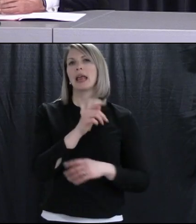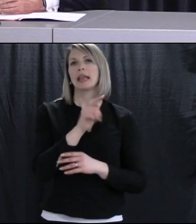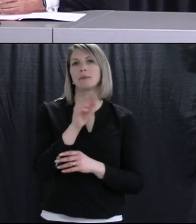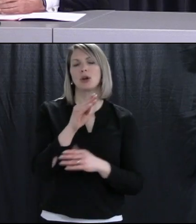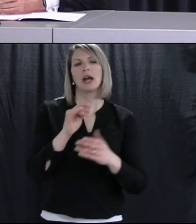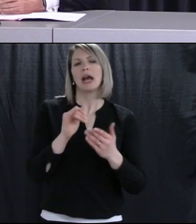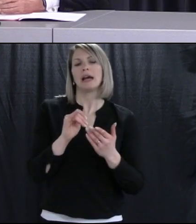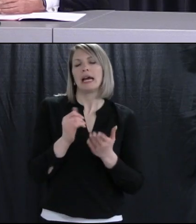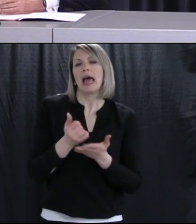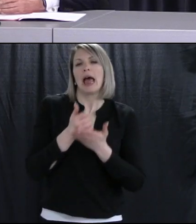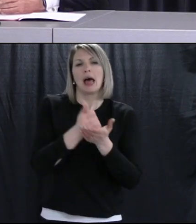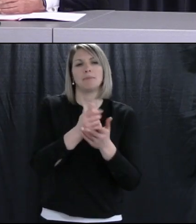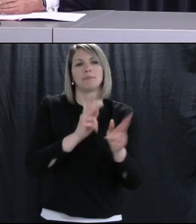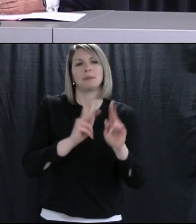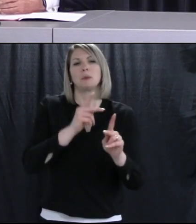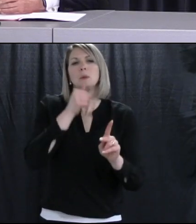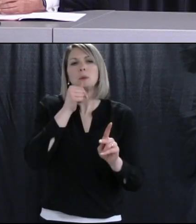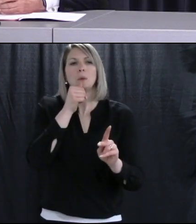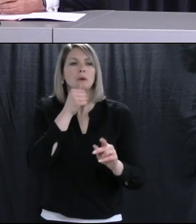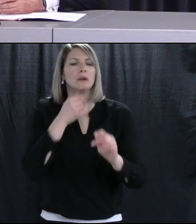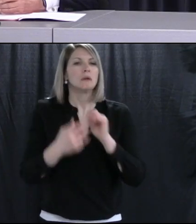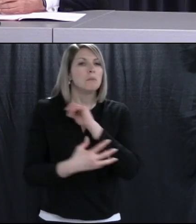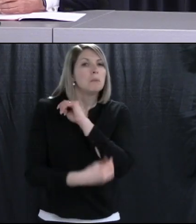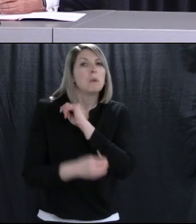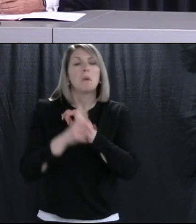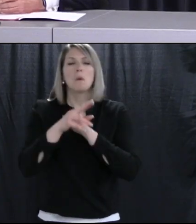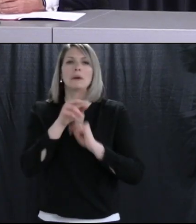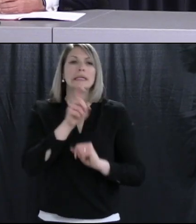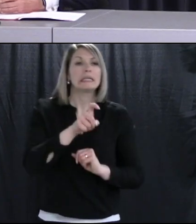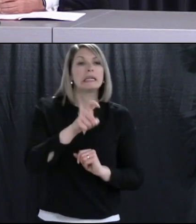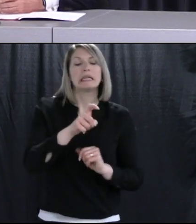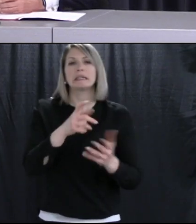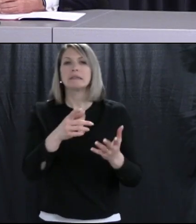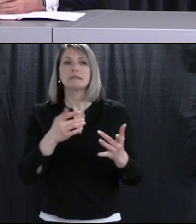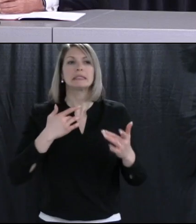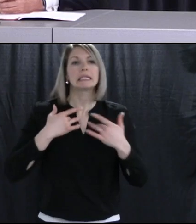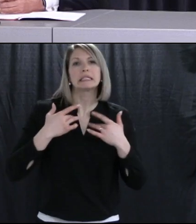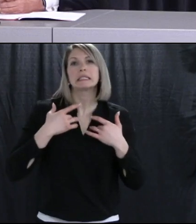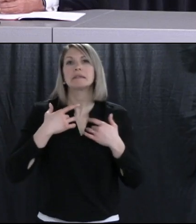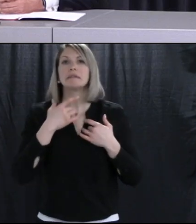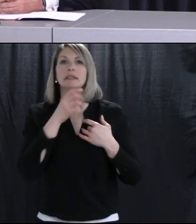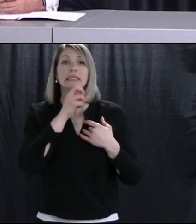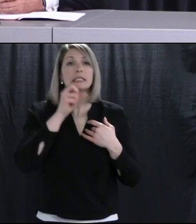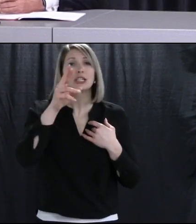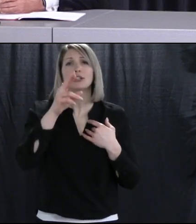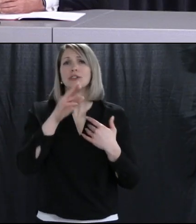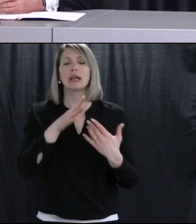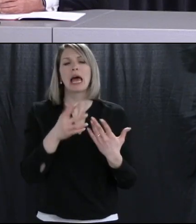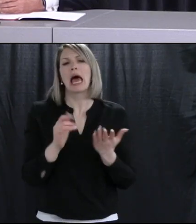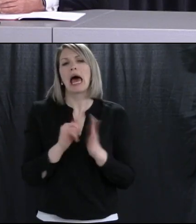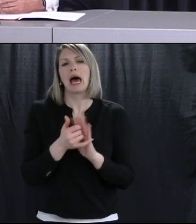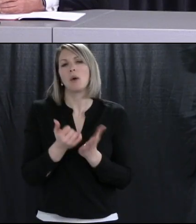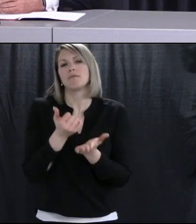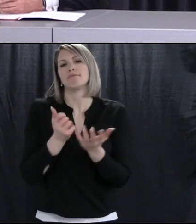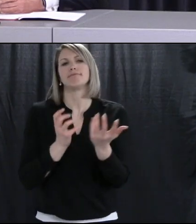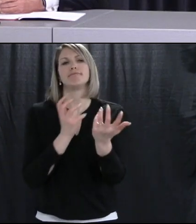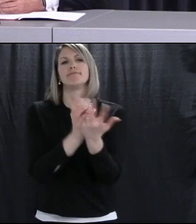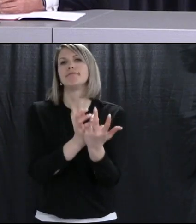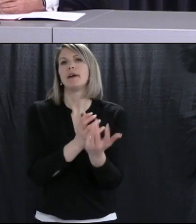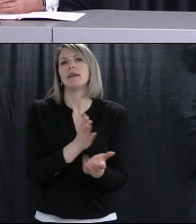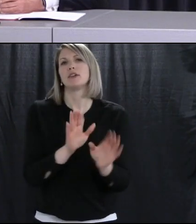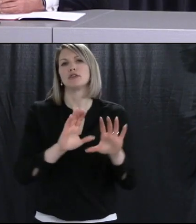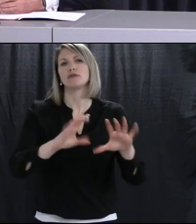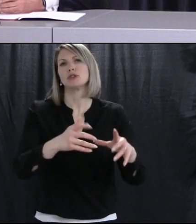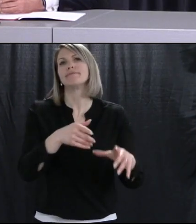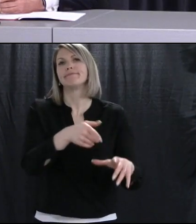Is there a clear plan for them? What can they do today? What is the province doing for helping the most vulnerable here in the province? Yeah,